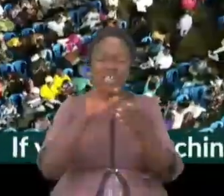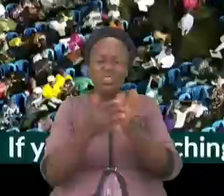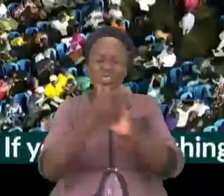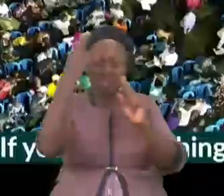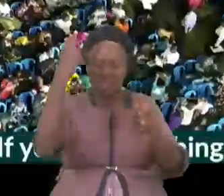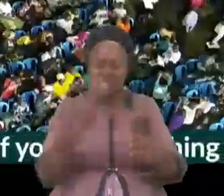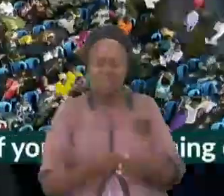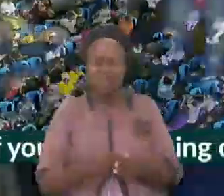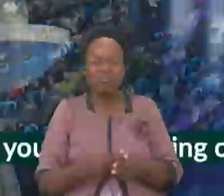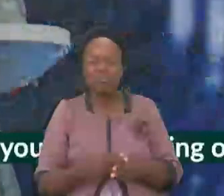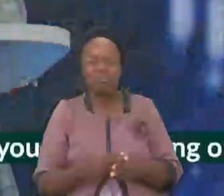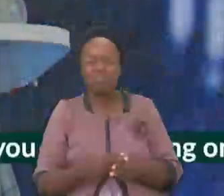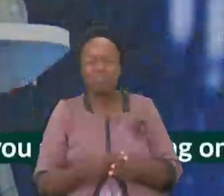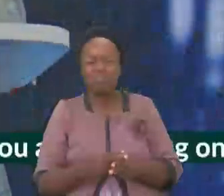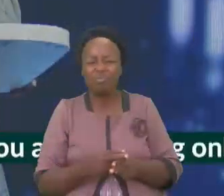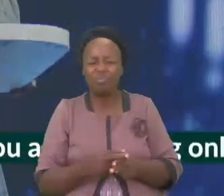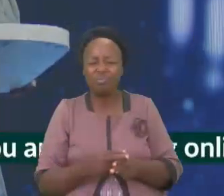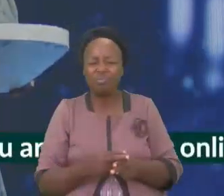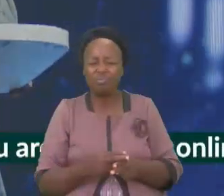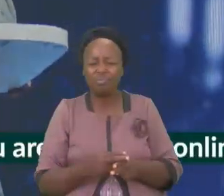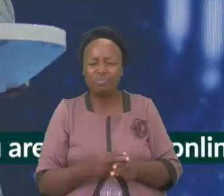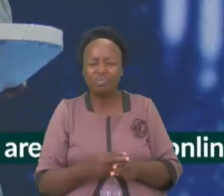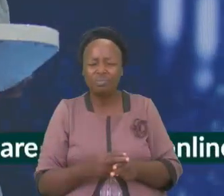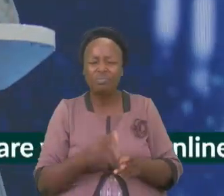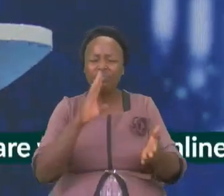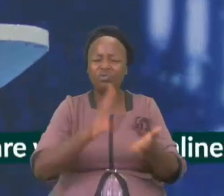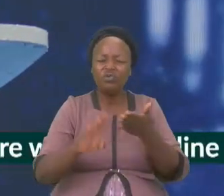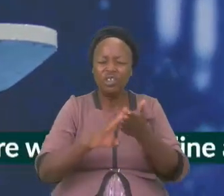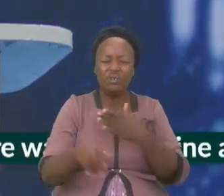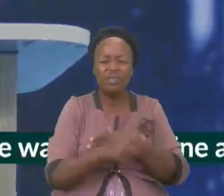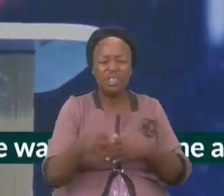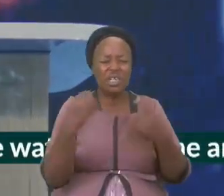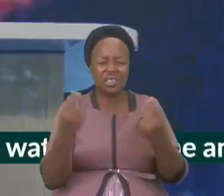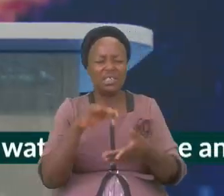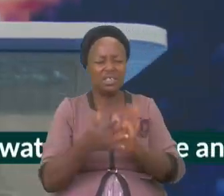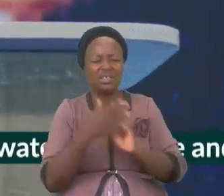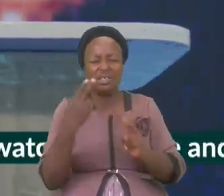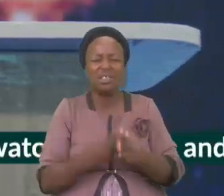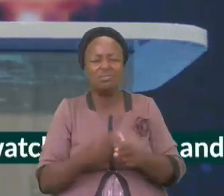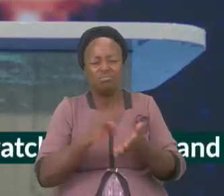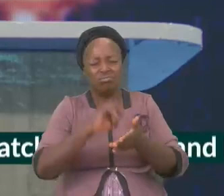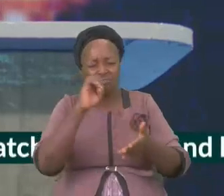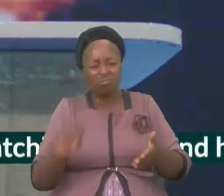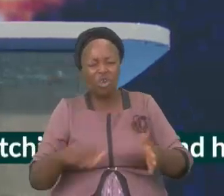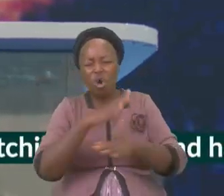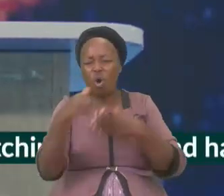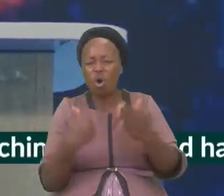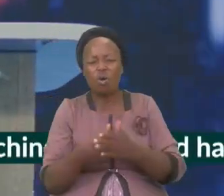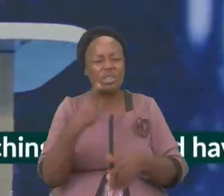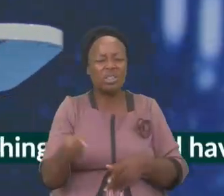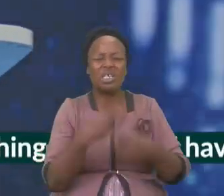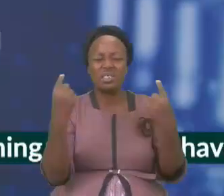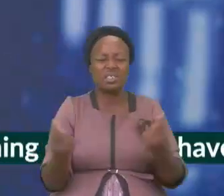Forgive their sin. Blot out all their transgression and all those evil things of the past they have